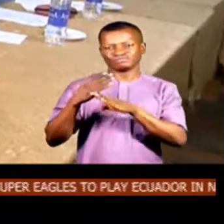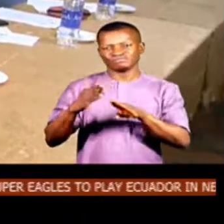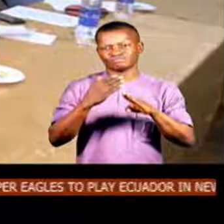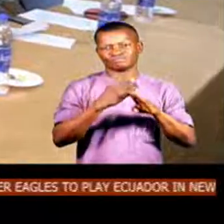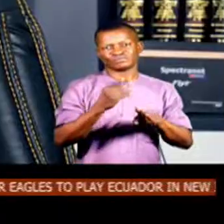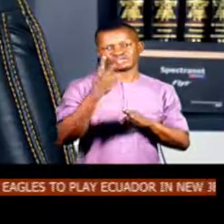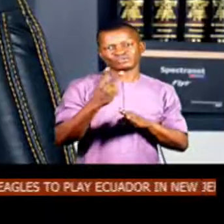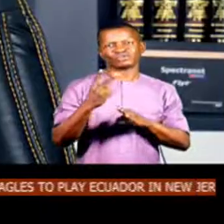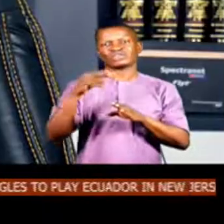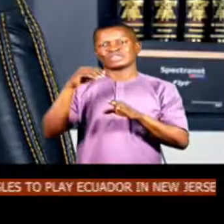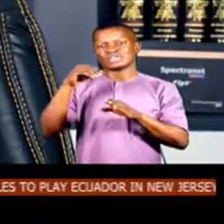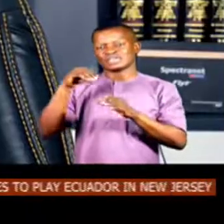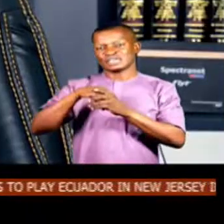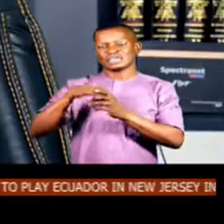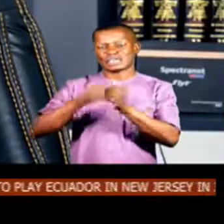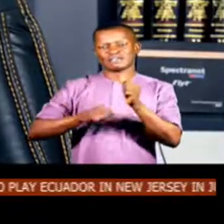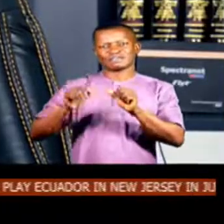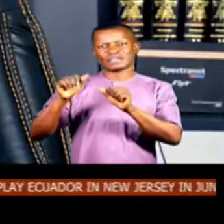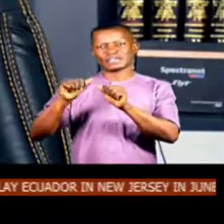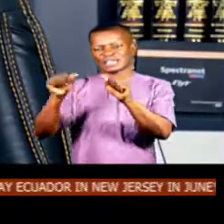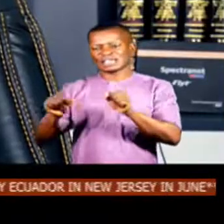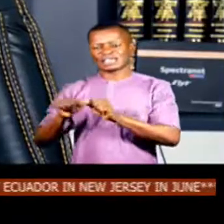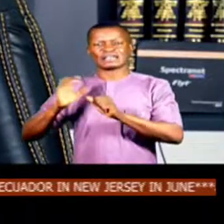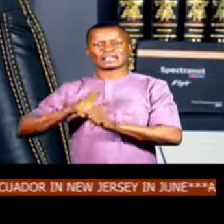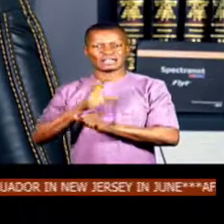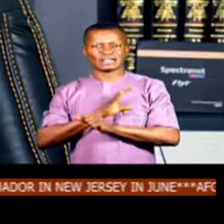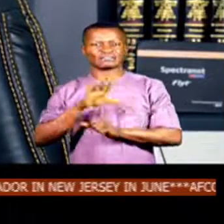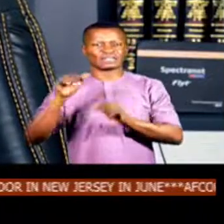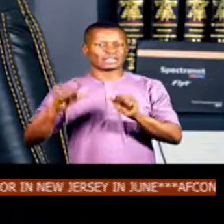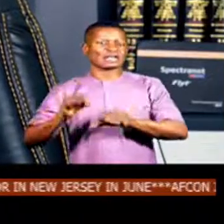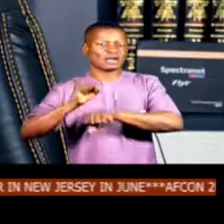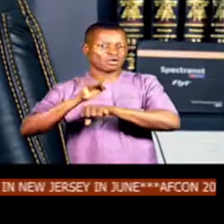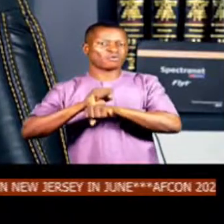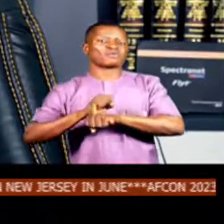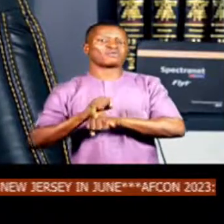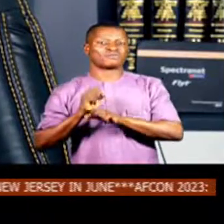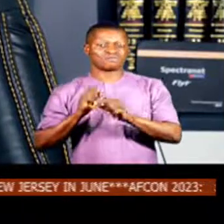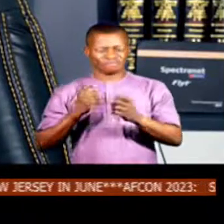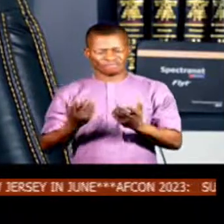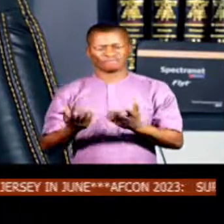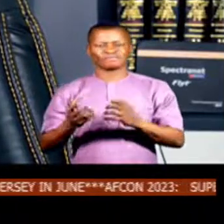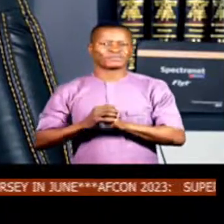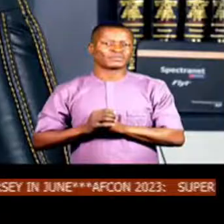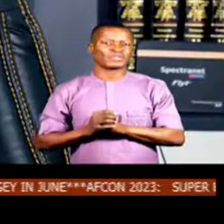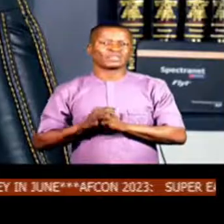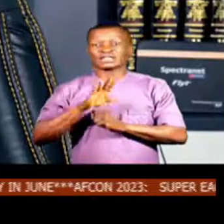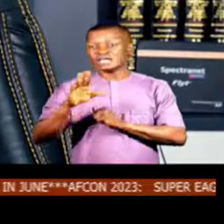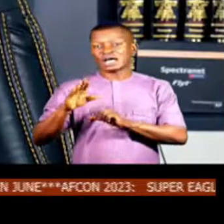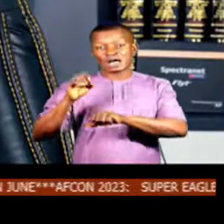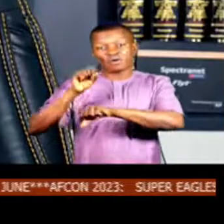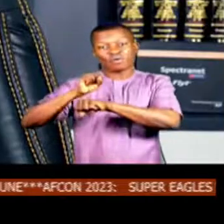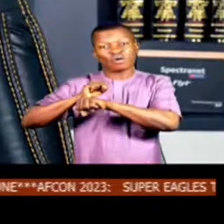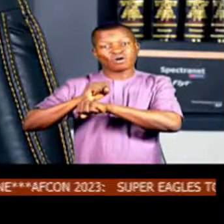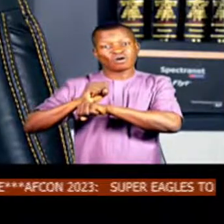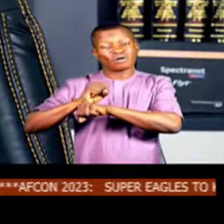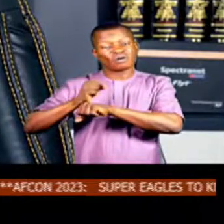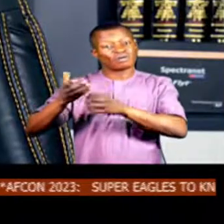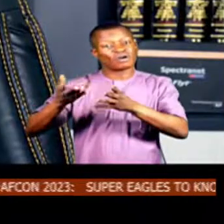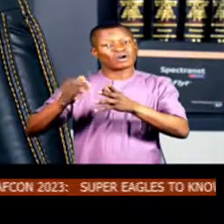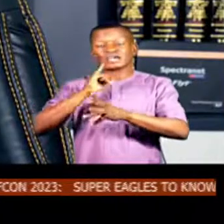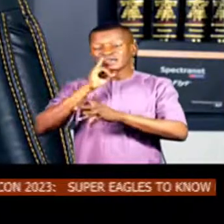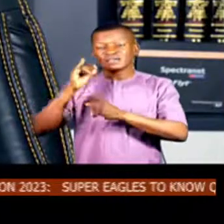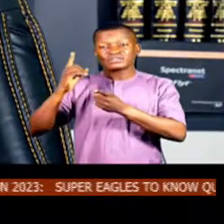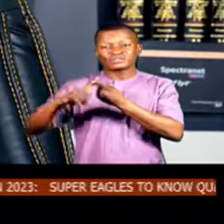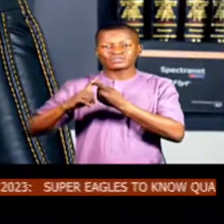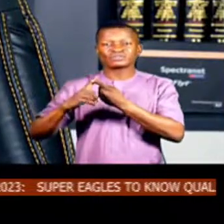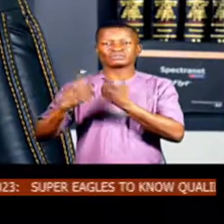per area council, so that they can work in shift. And basically their work is to